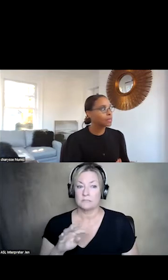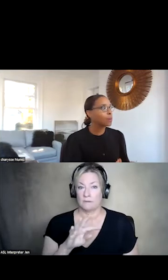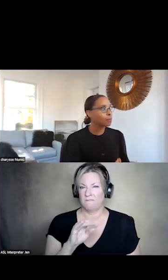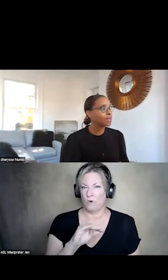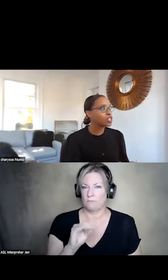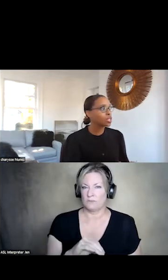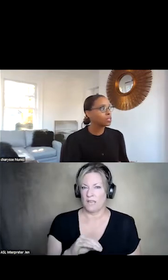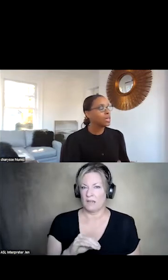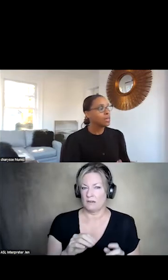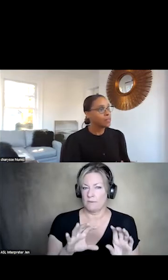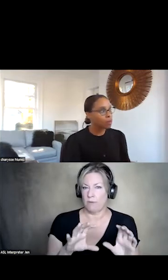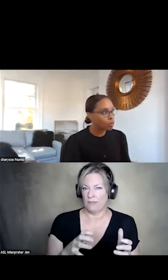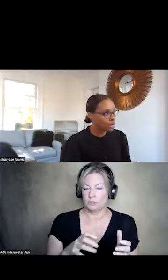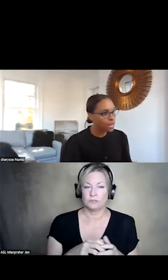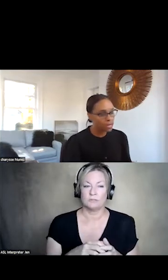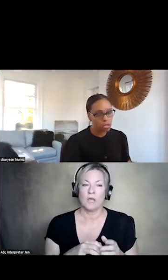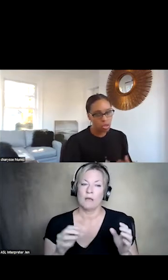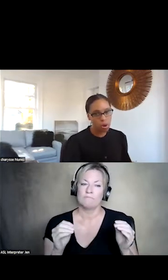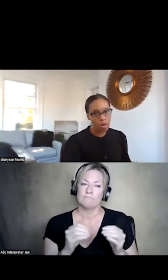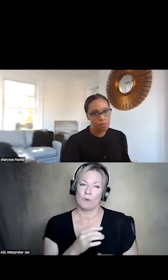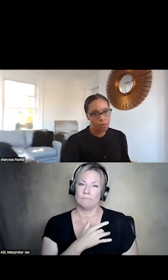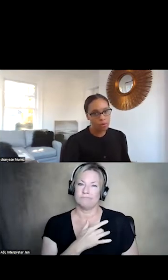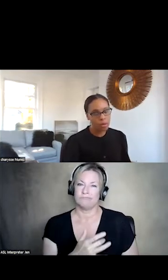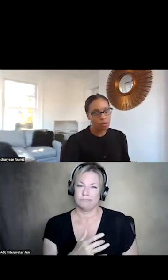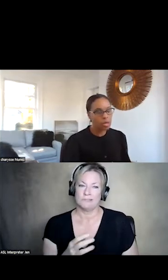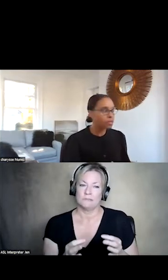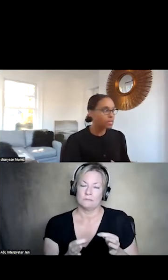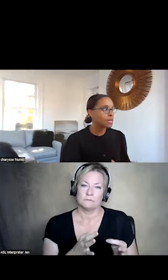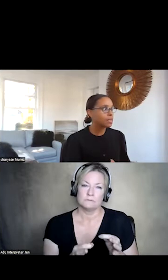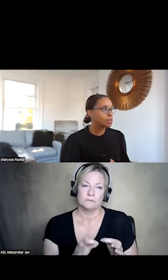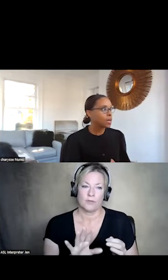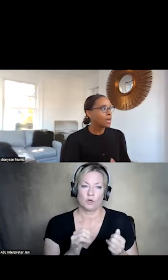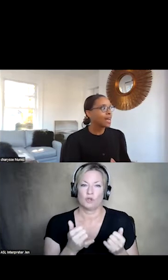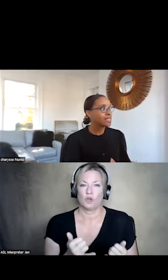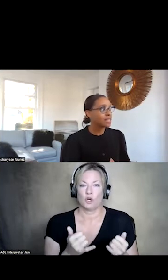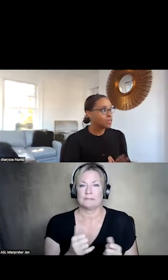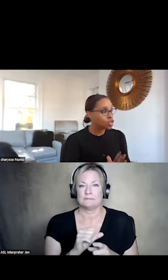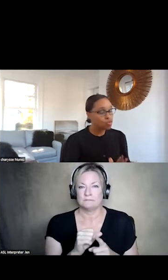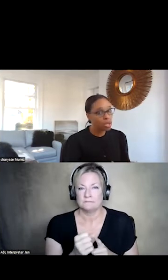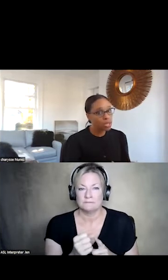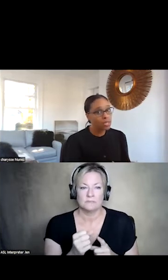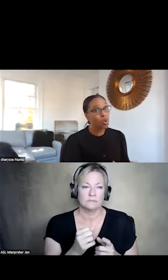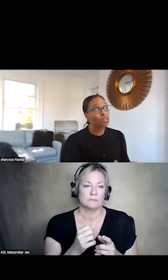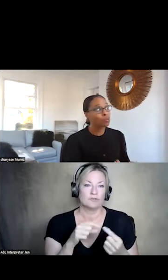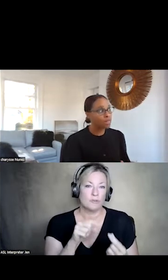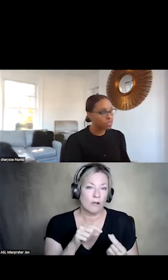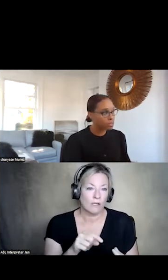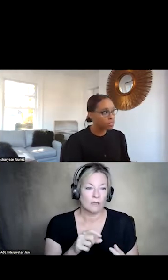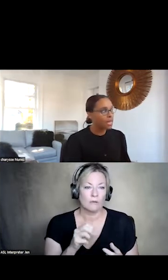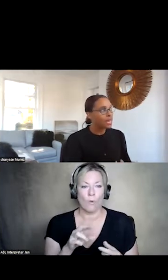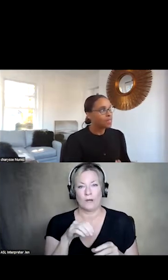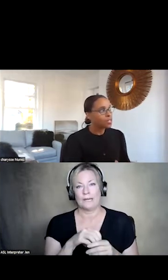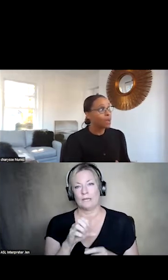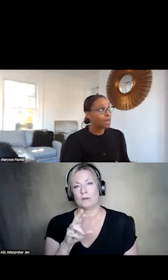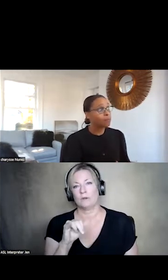the population. They are more inclined to describe their current state as either struggling or in